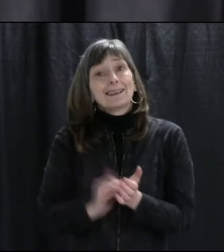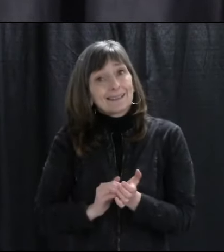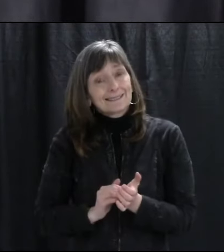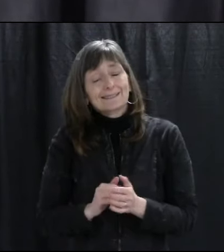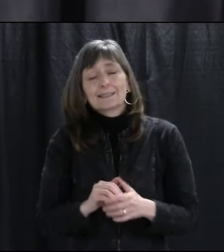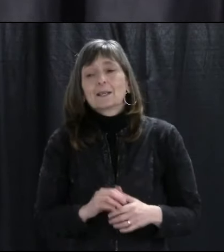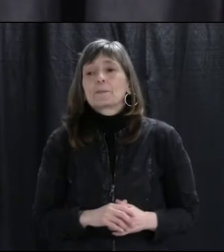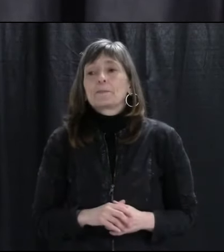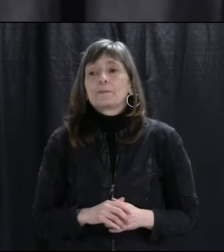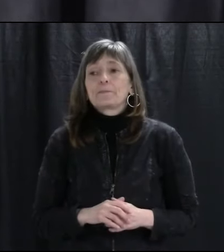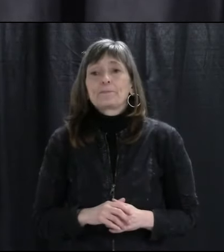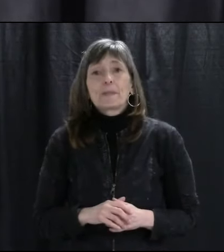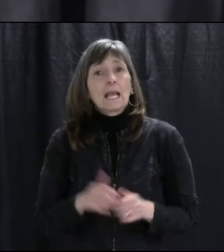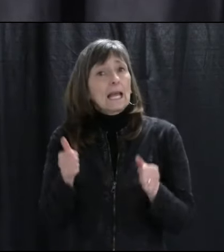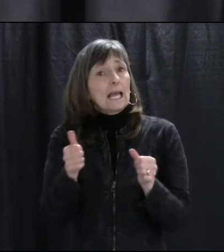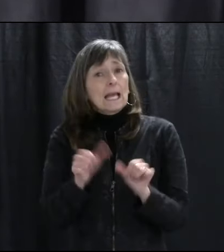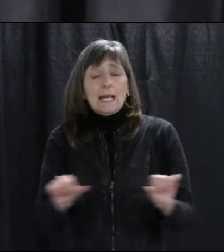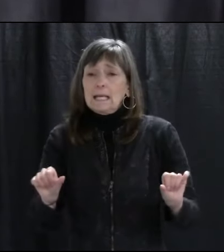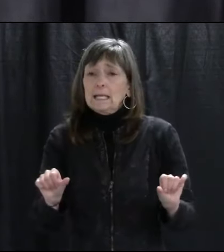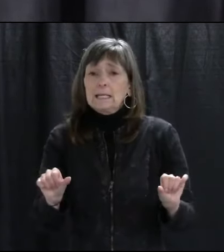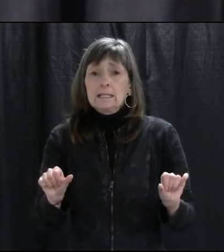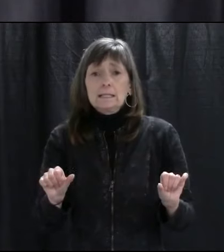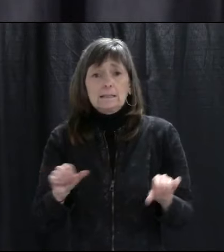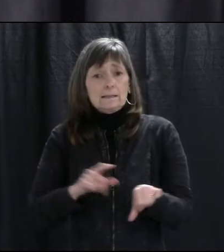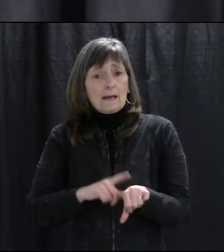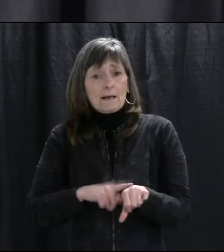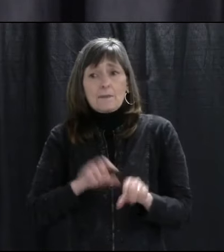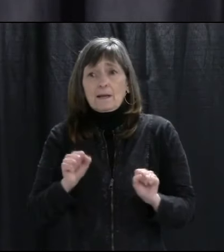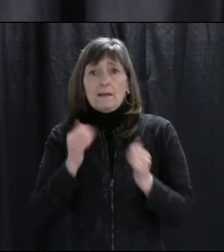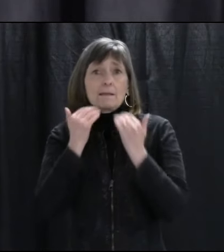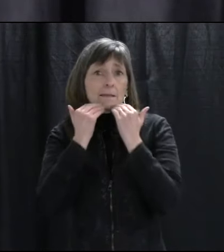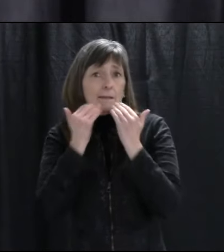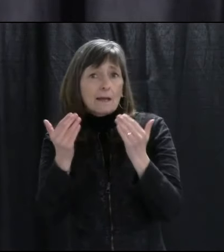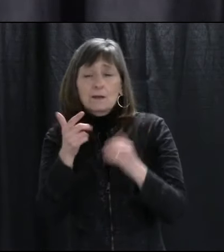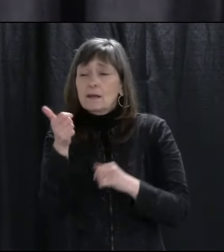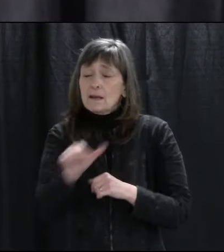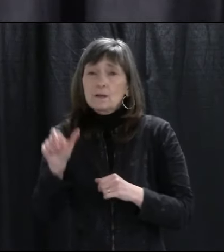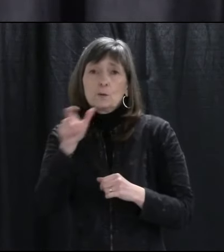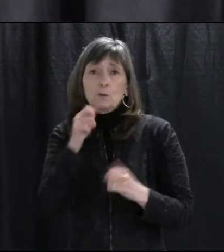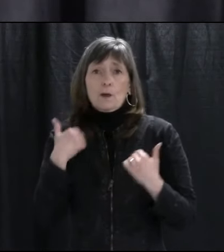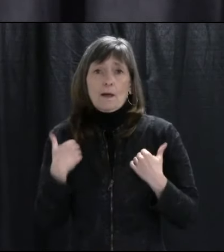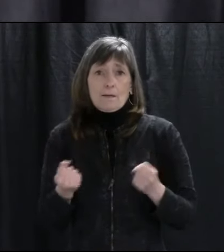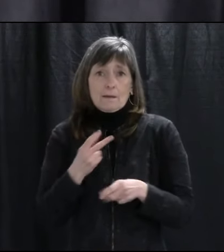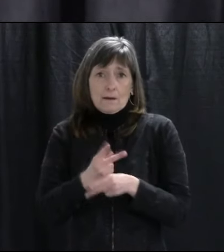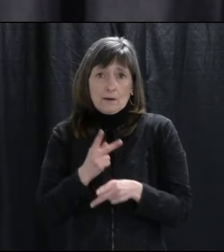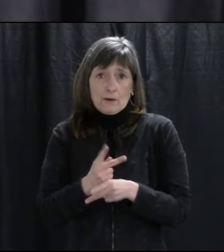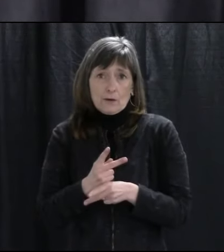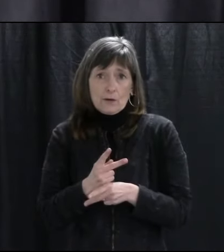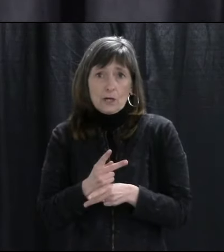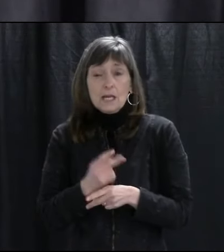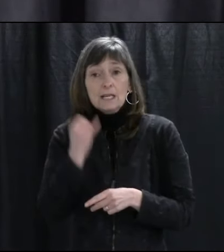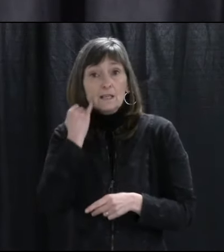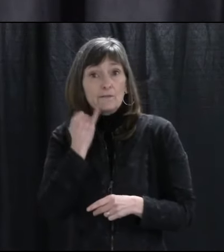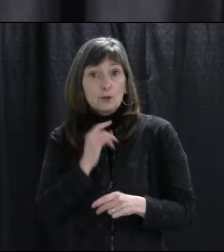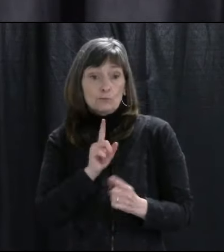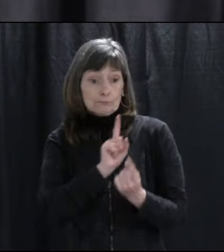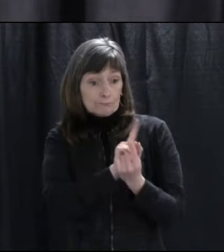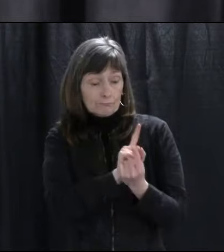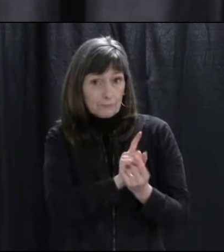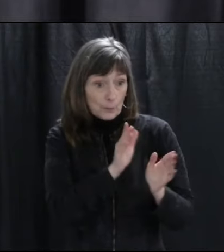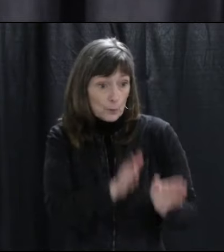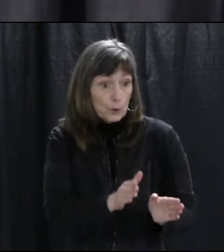again, I will take any opportunity to thank our workers in the healthcare system. Whether you lay hands on a patient,